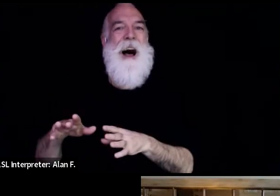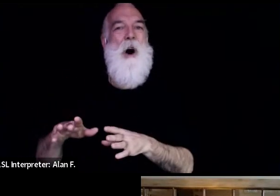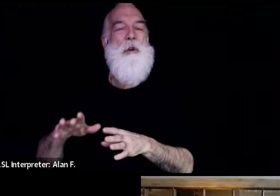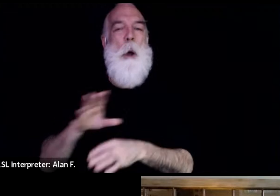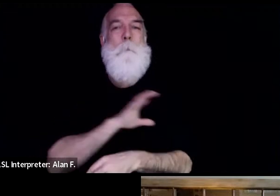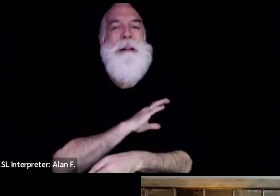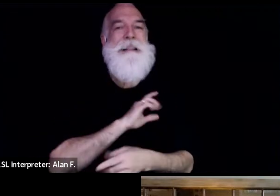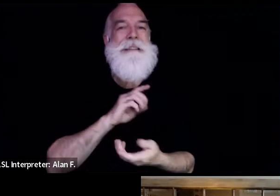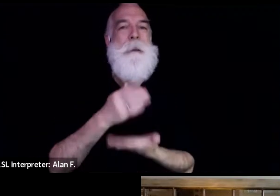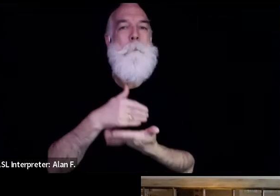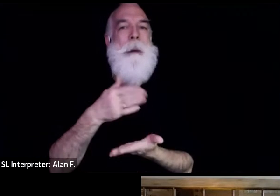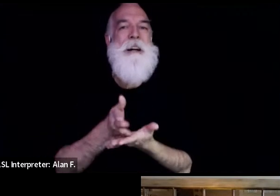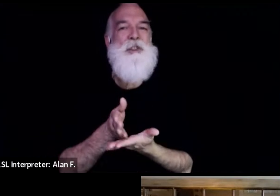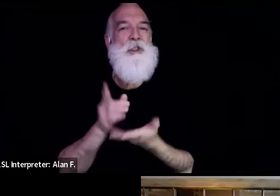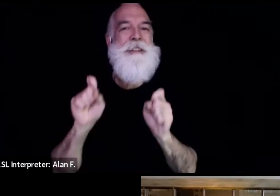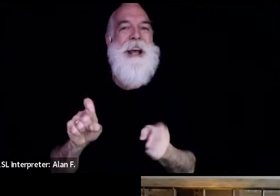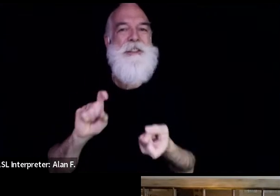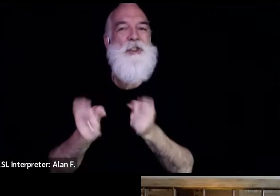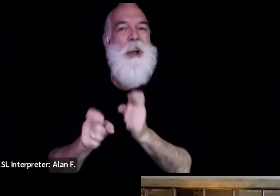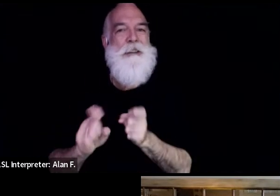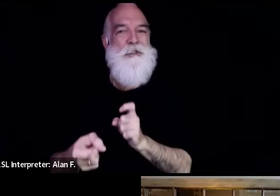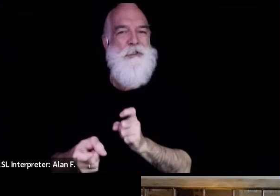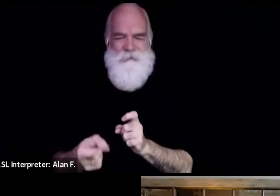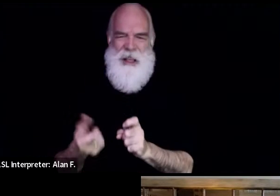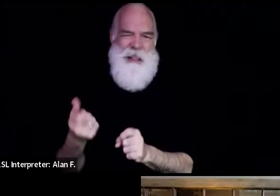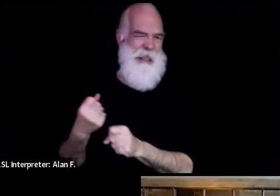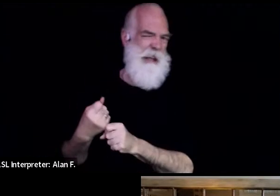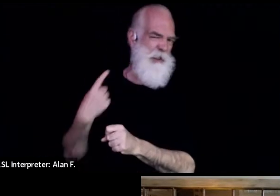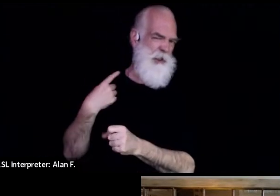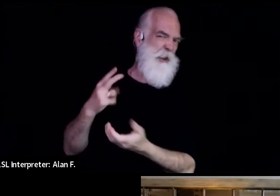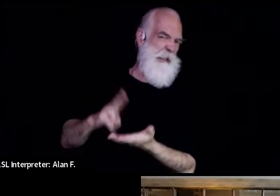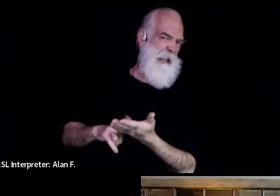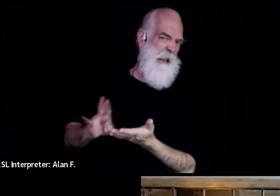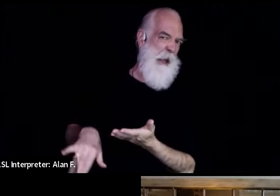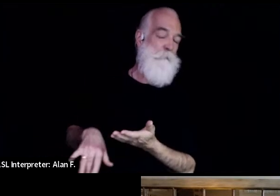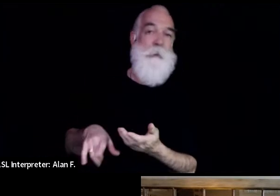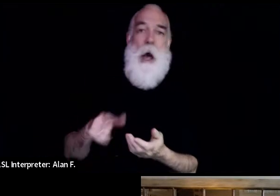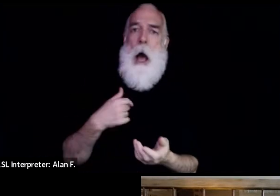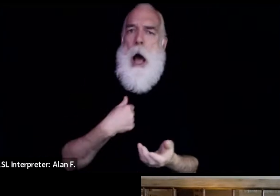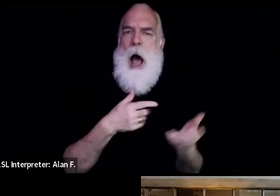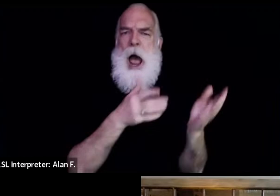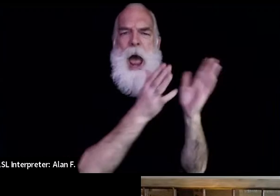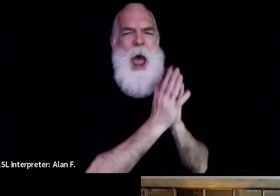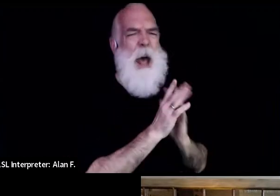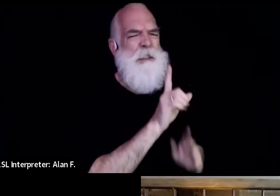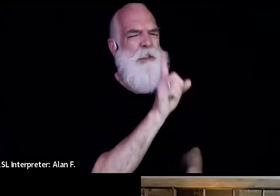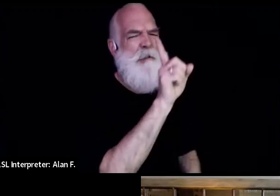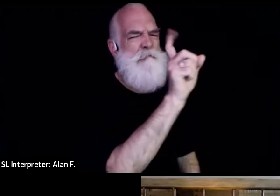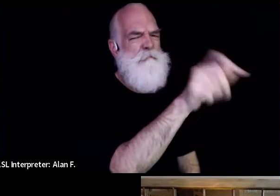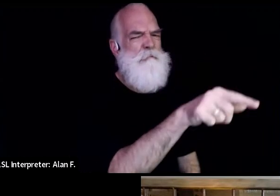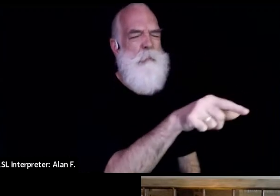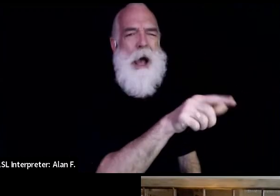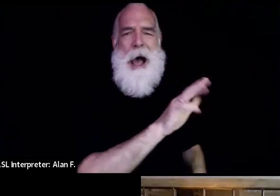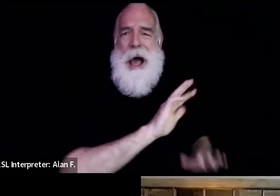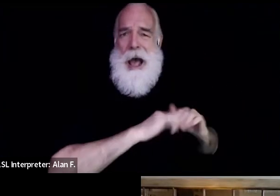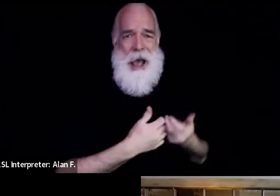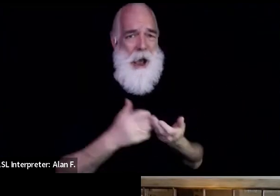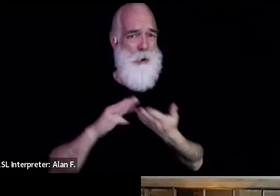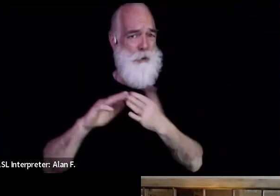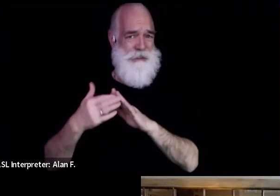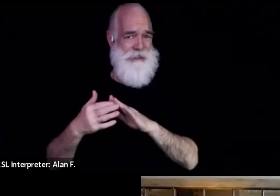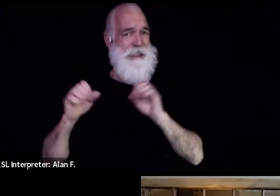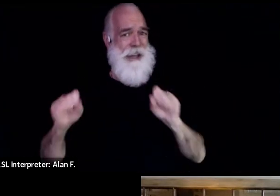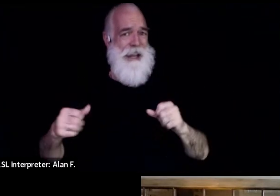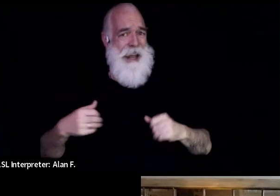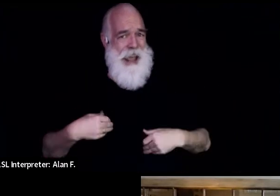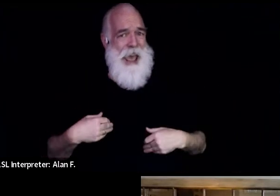They signed that last year. I want to ask you, how can cities defend their autonomy